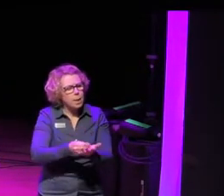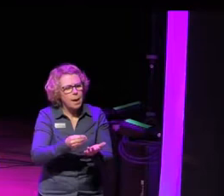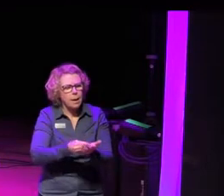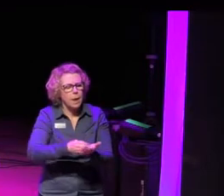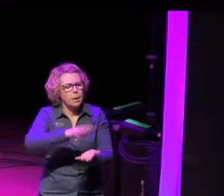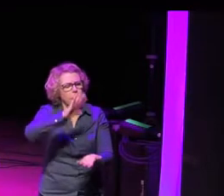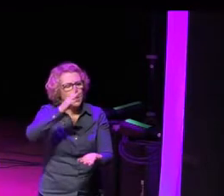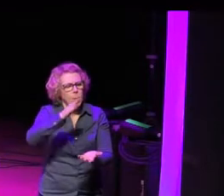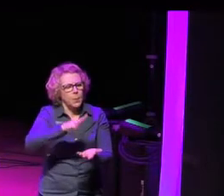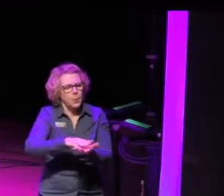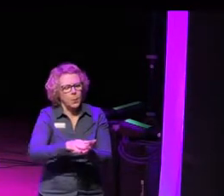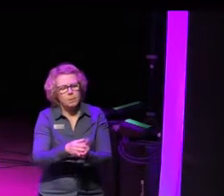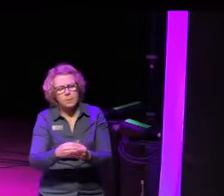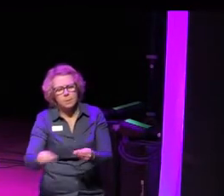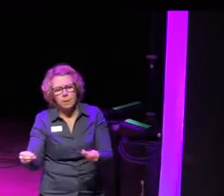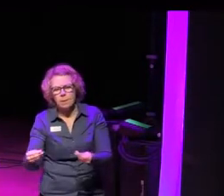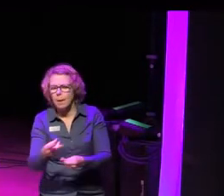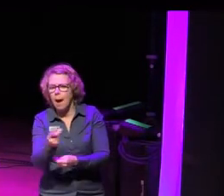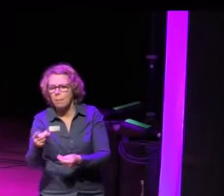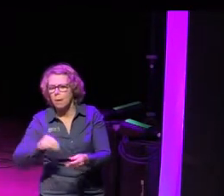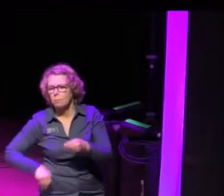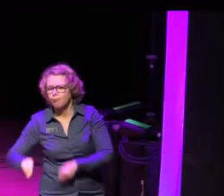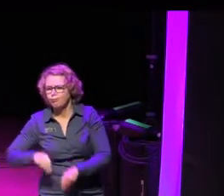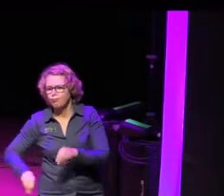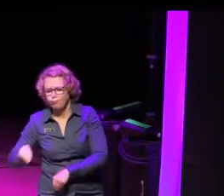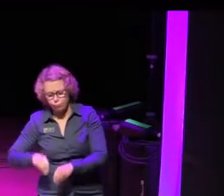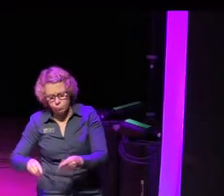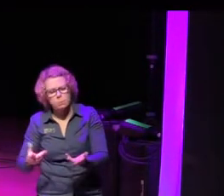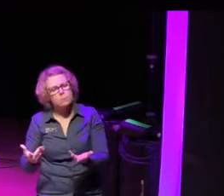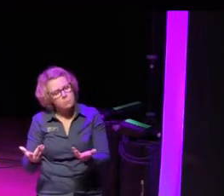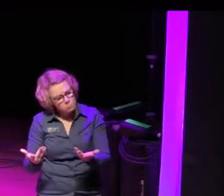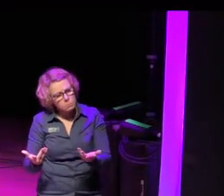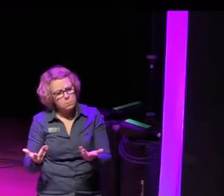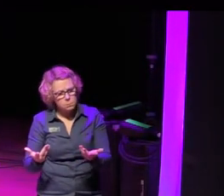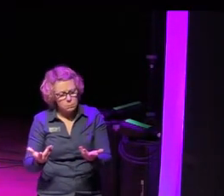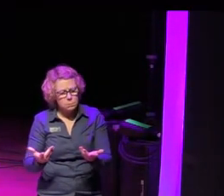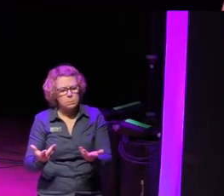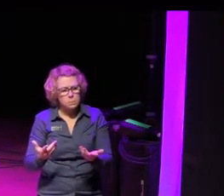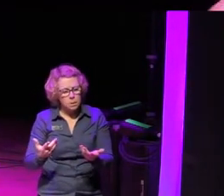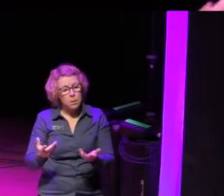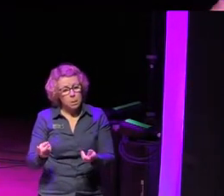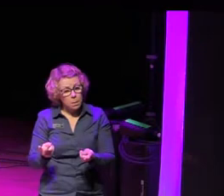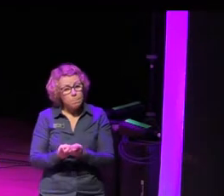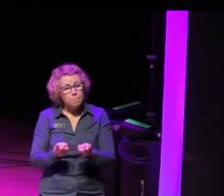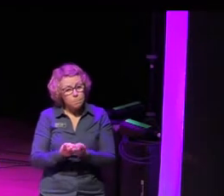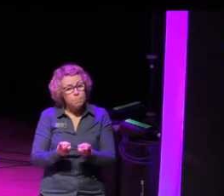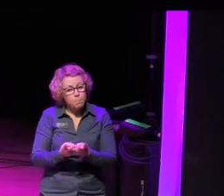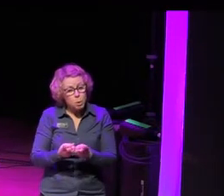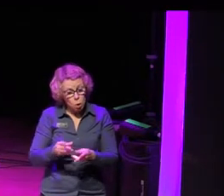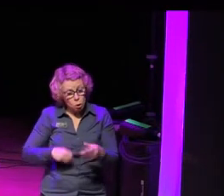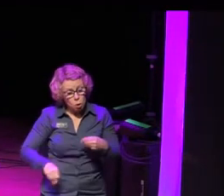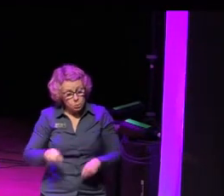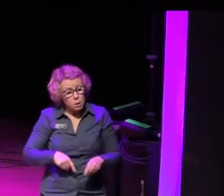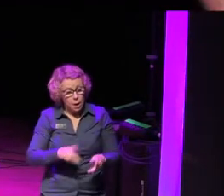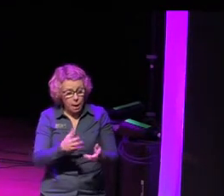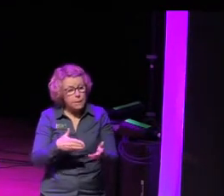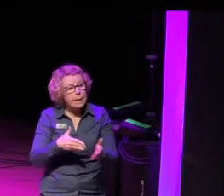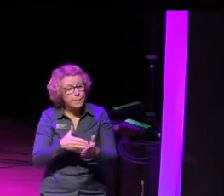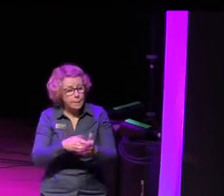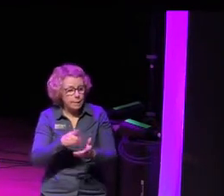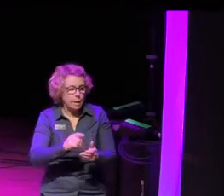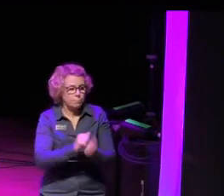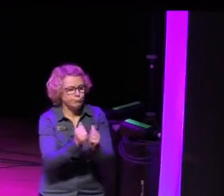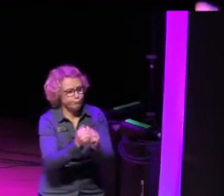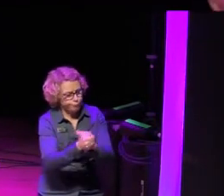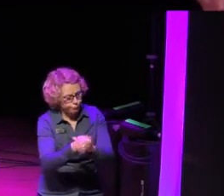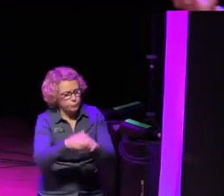disappeared into other pockets, and the corruption had simply hindered that reconstruction. So if you take a